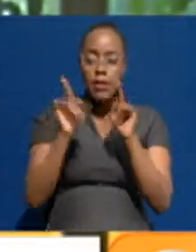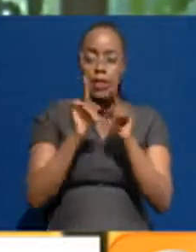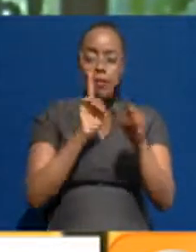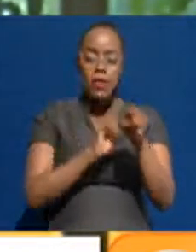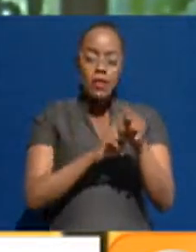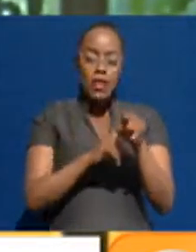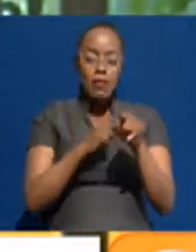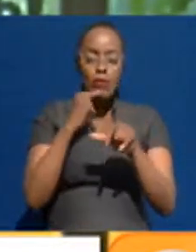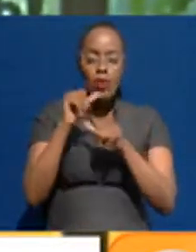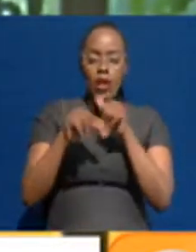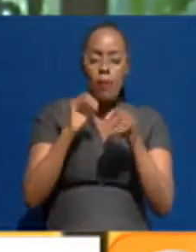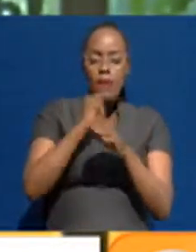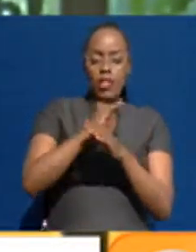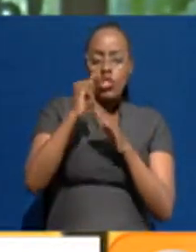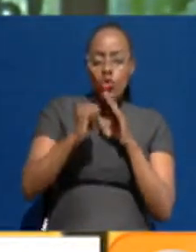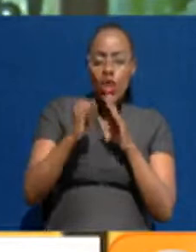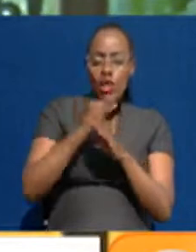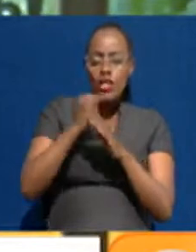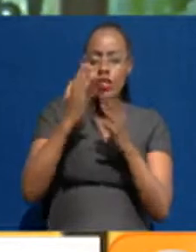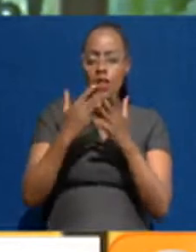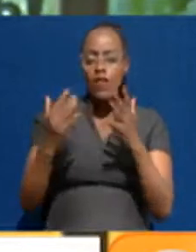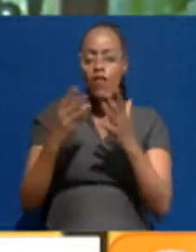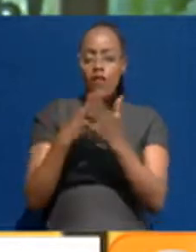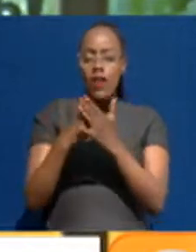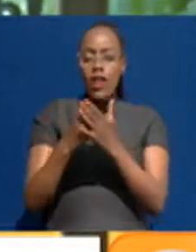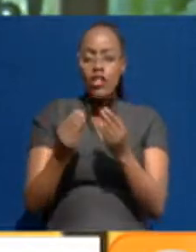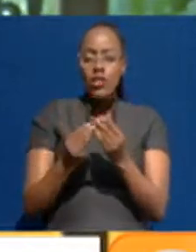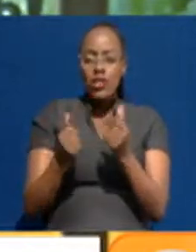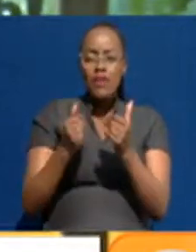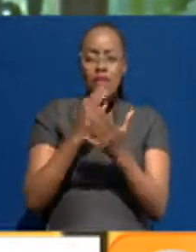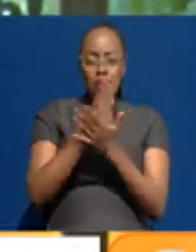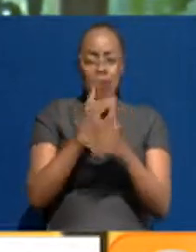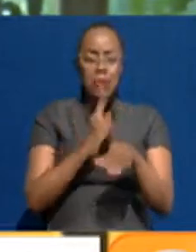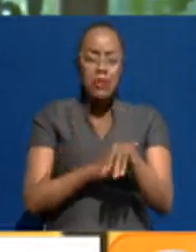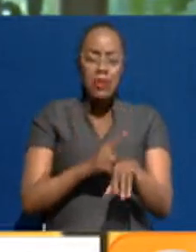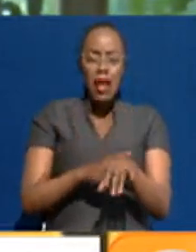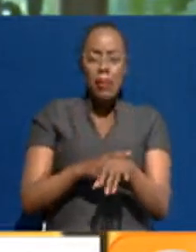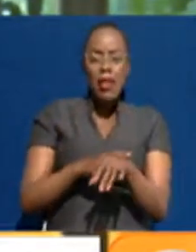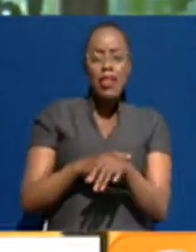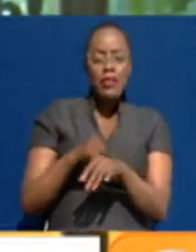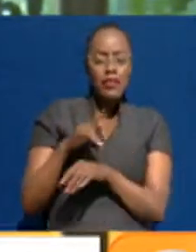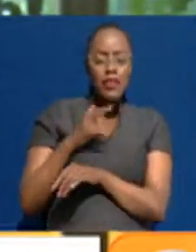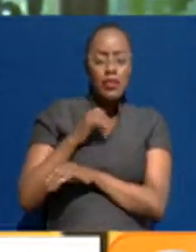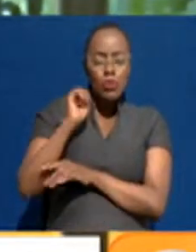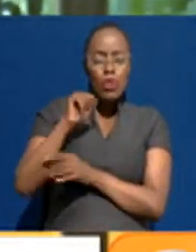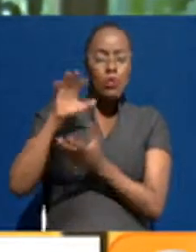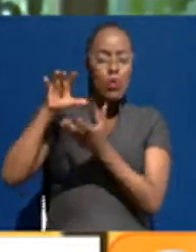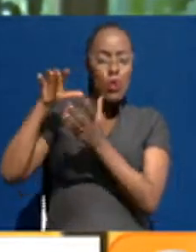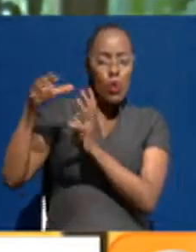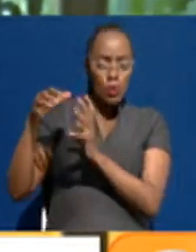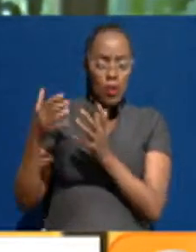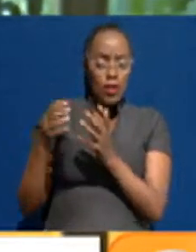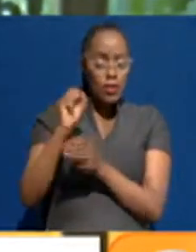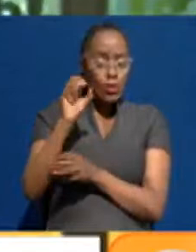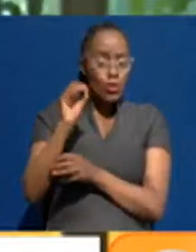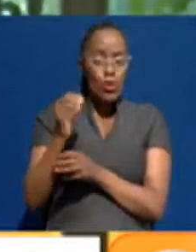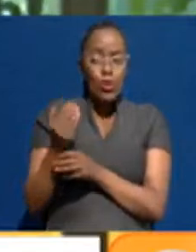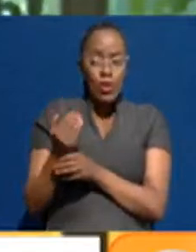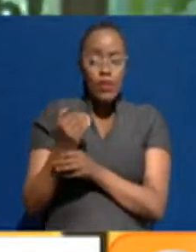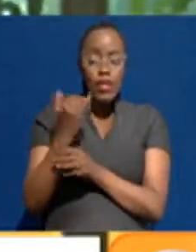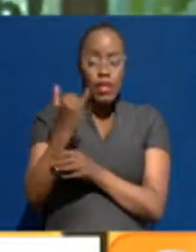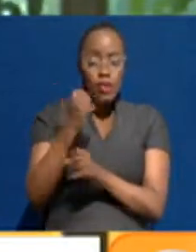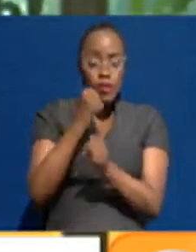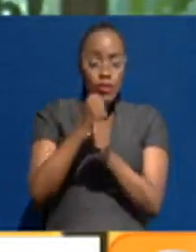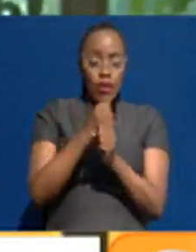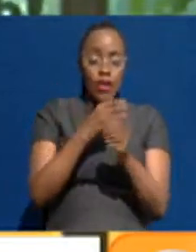about insurance products and the financial solutions is they can sometimes be complex. So now you've